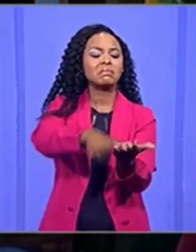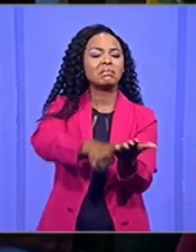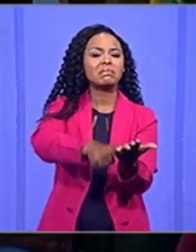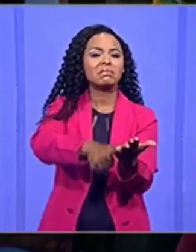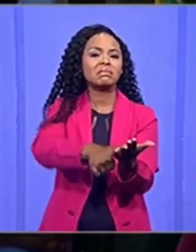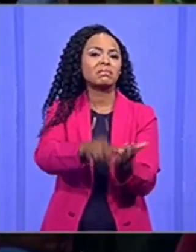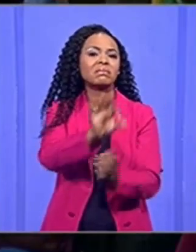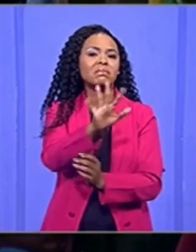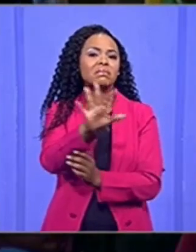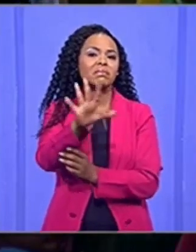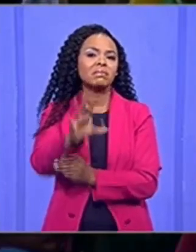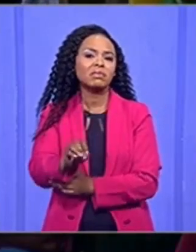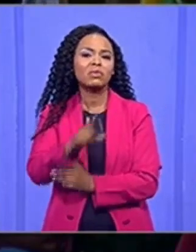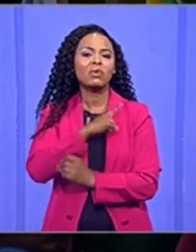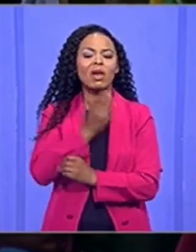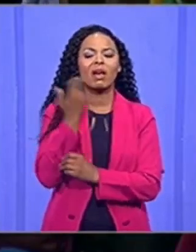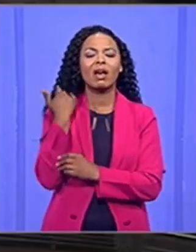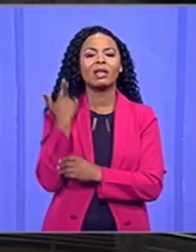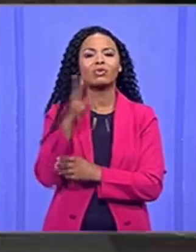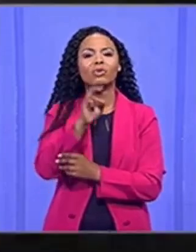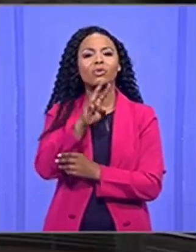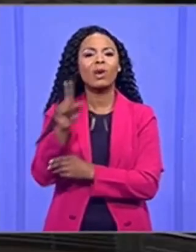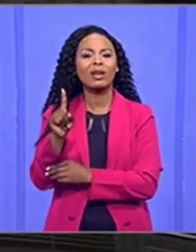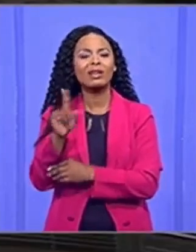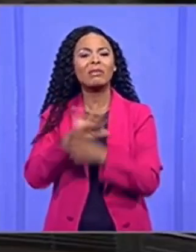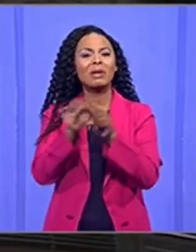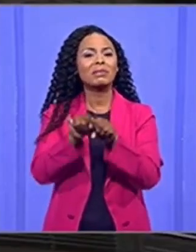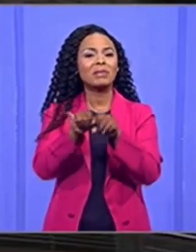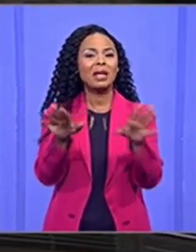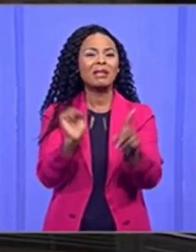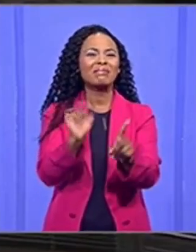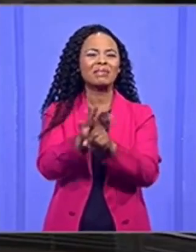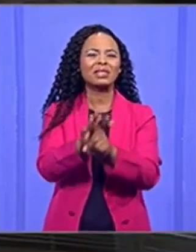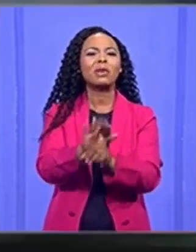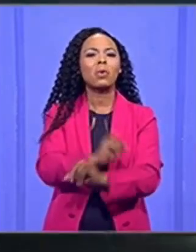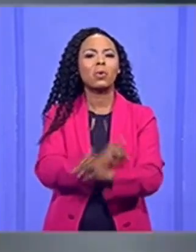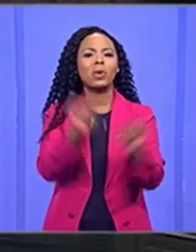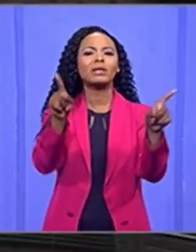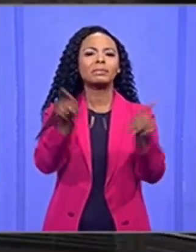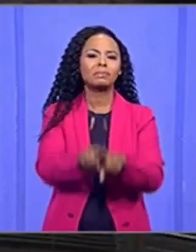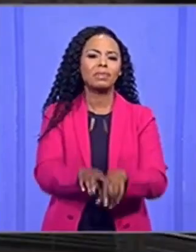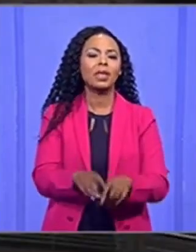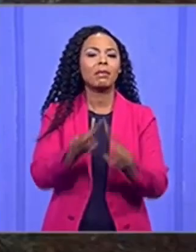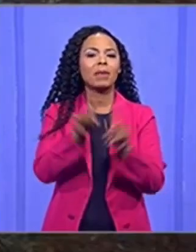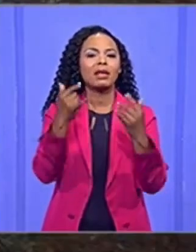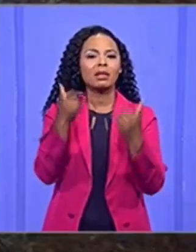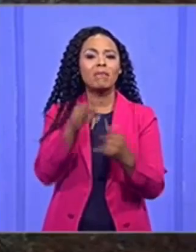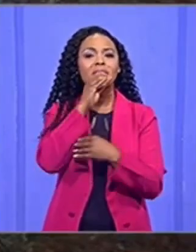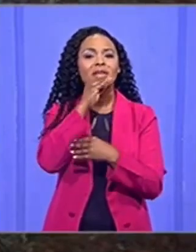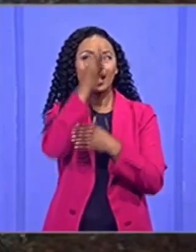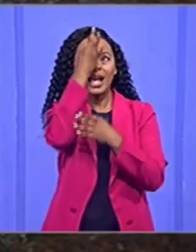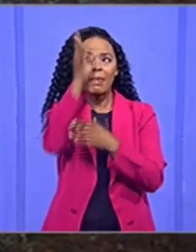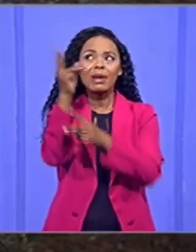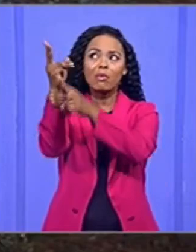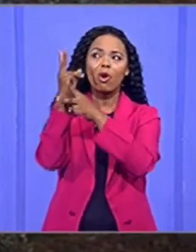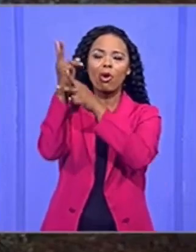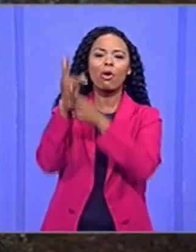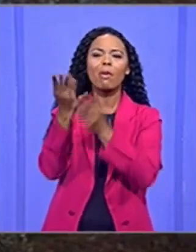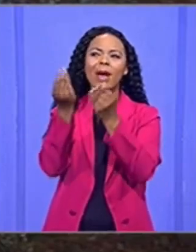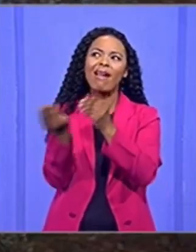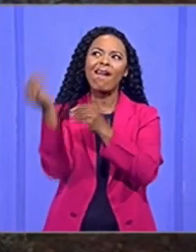ditiragalo tsa Phukwi wa 2021. Fela go tswelela ka seno go tlile go baka gore puso e tswelele e adima madi ka selo se se kwa